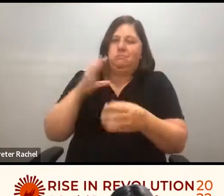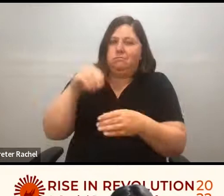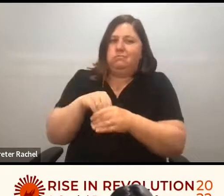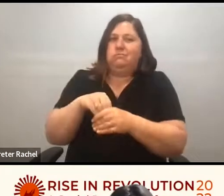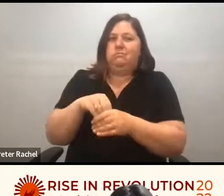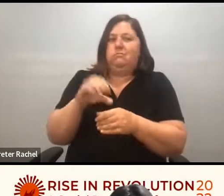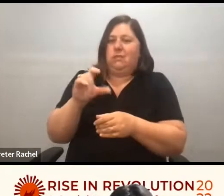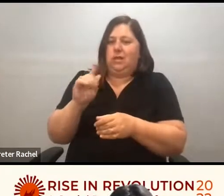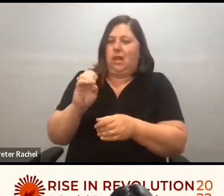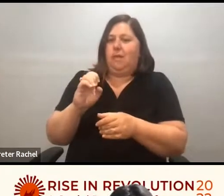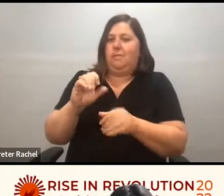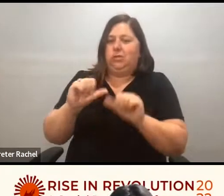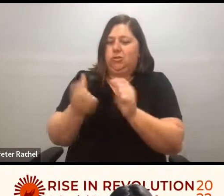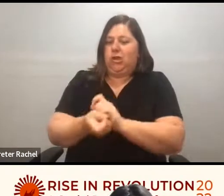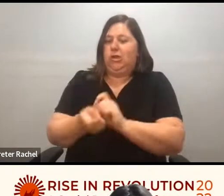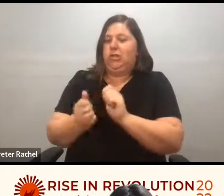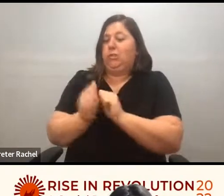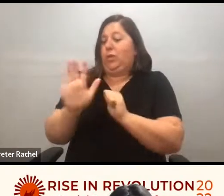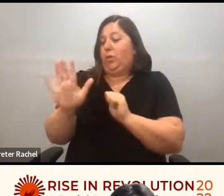your existing work,